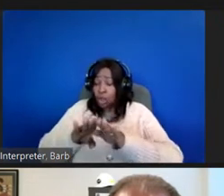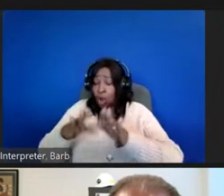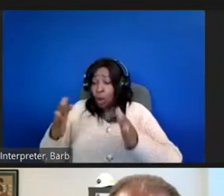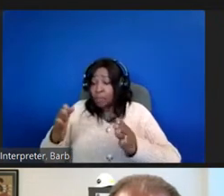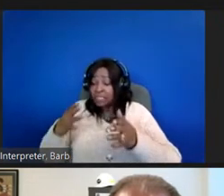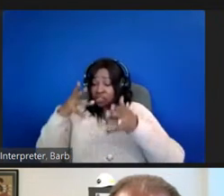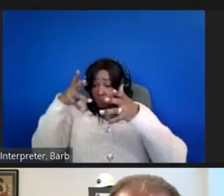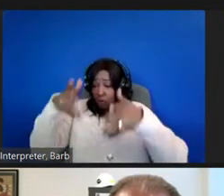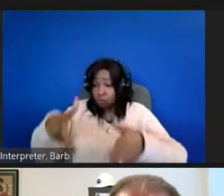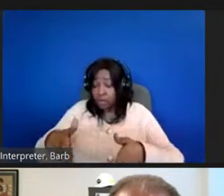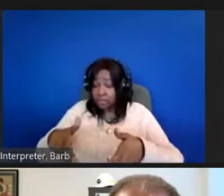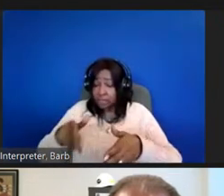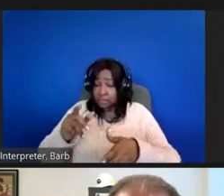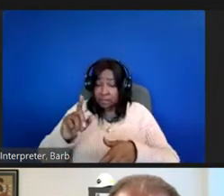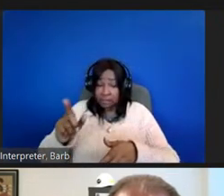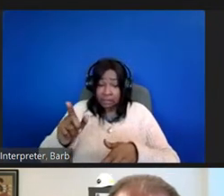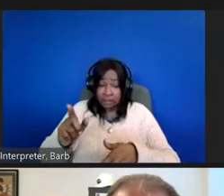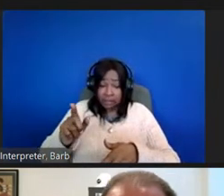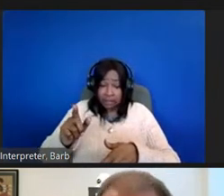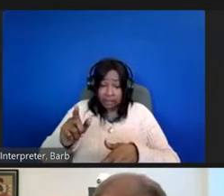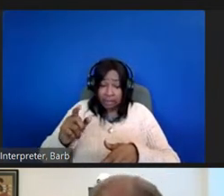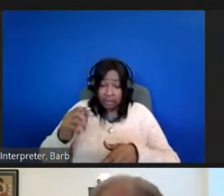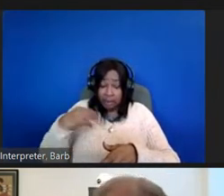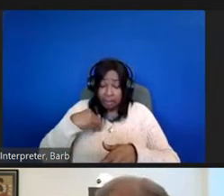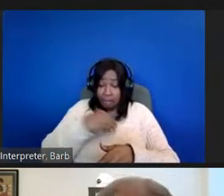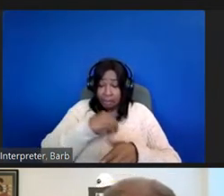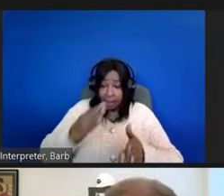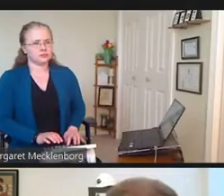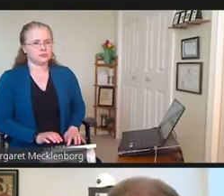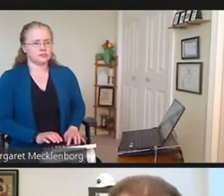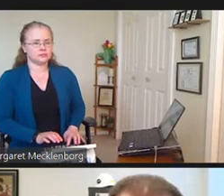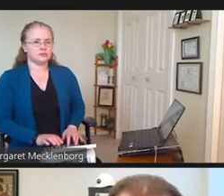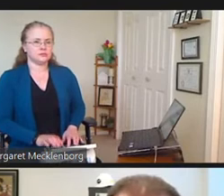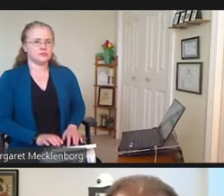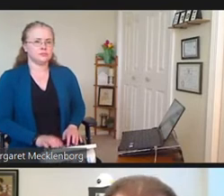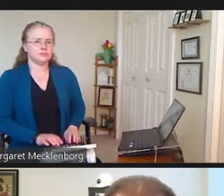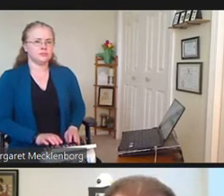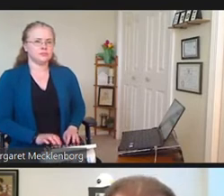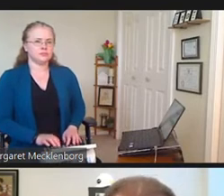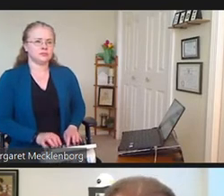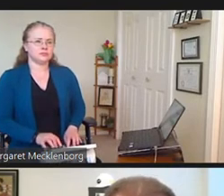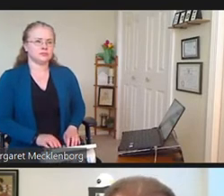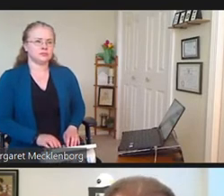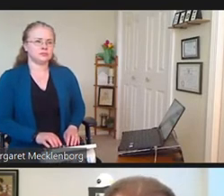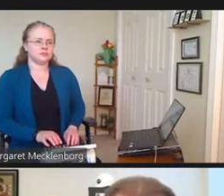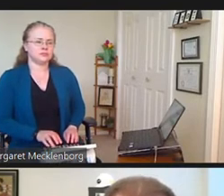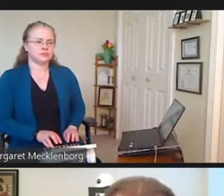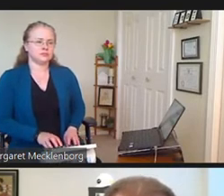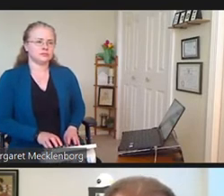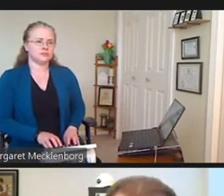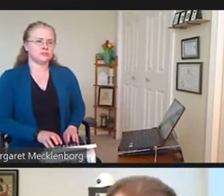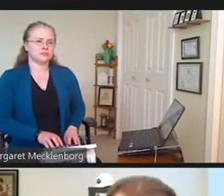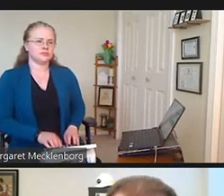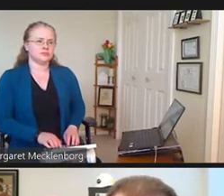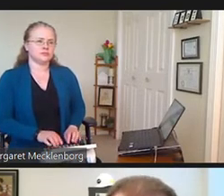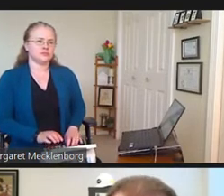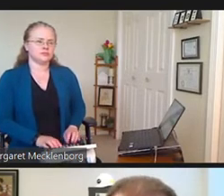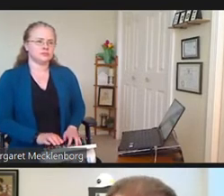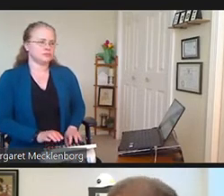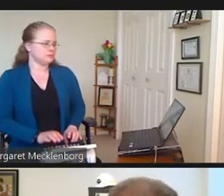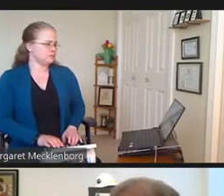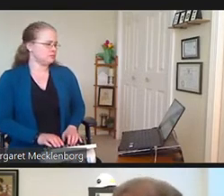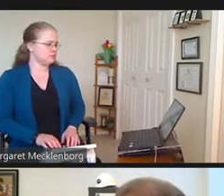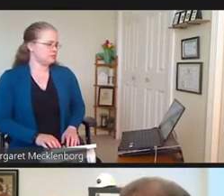the committee members, see if there's a question. Laura, I think I saw your hand. Yeah, I have a question. You mentioned